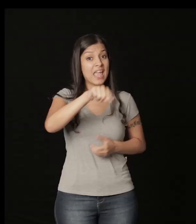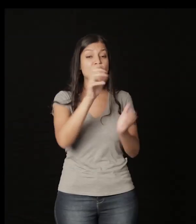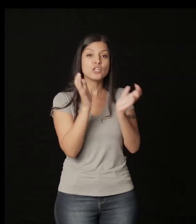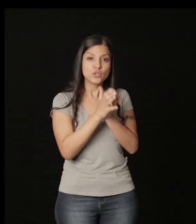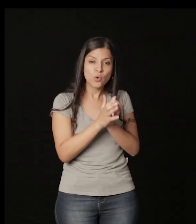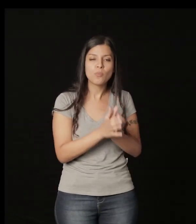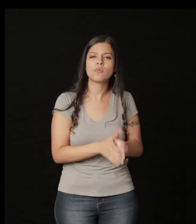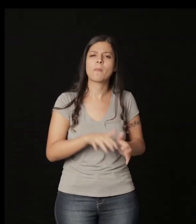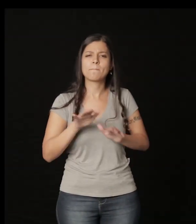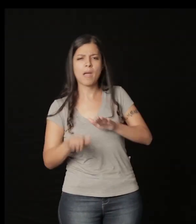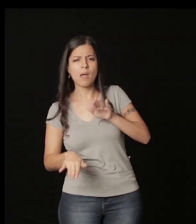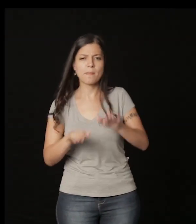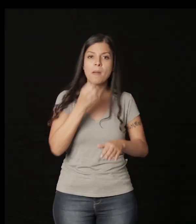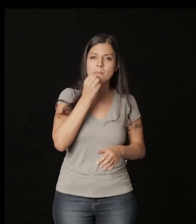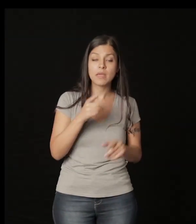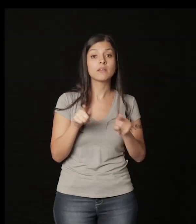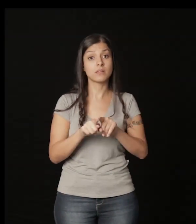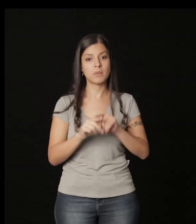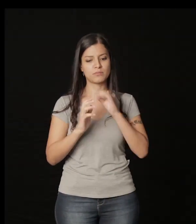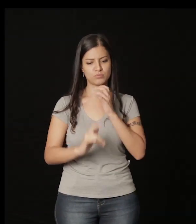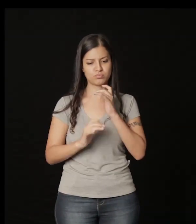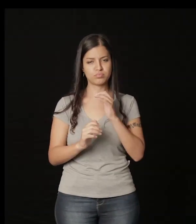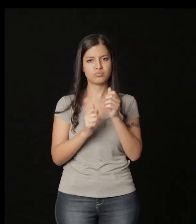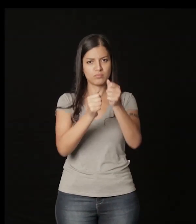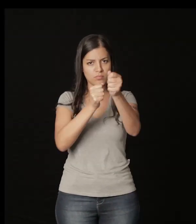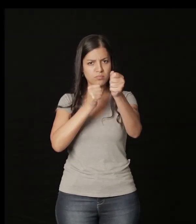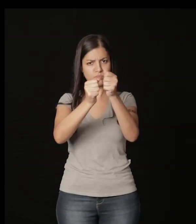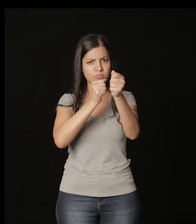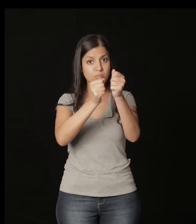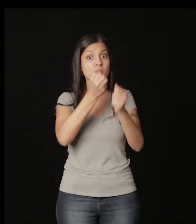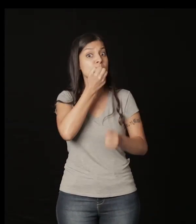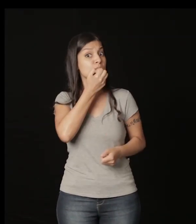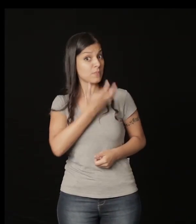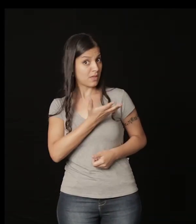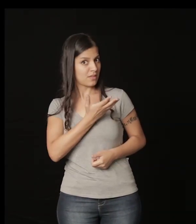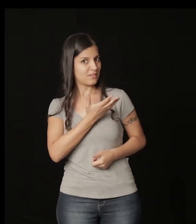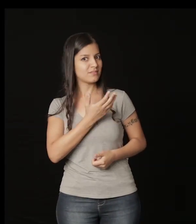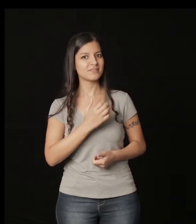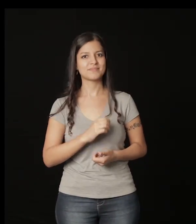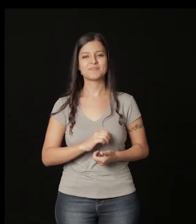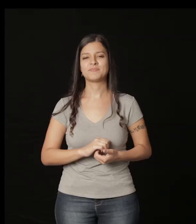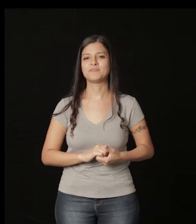quite good at marching and playing their instruments and things. So,